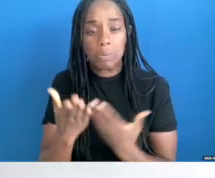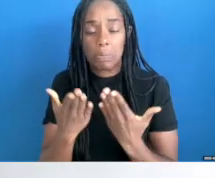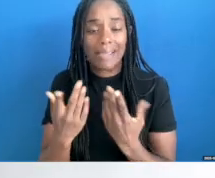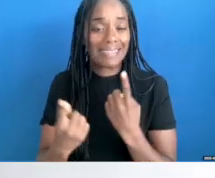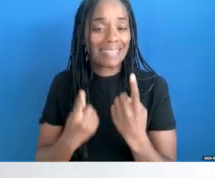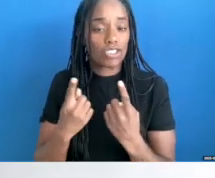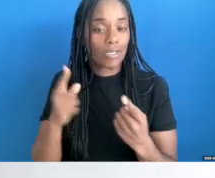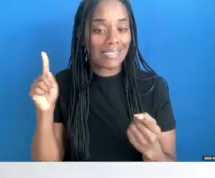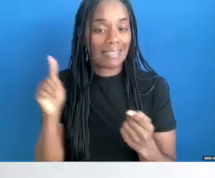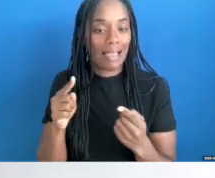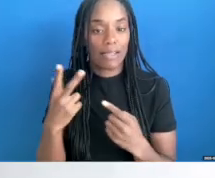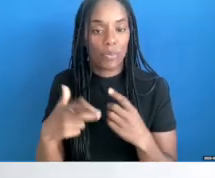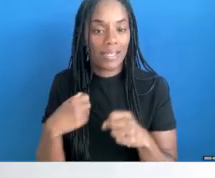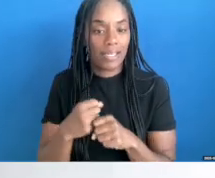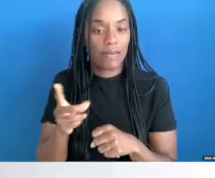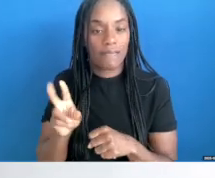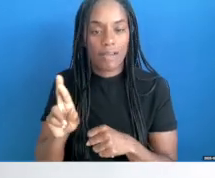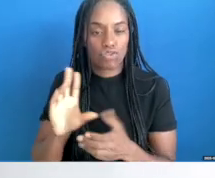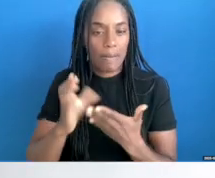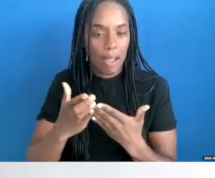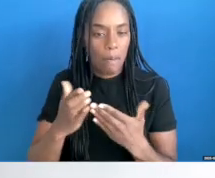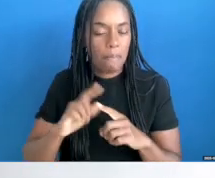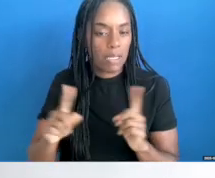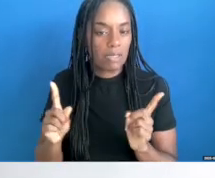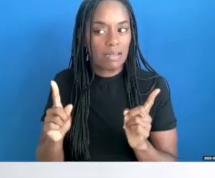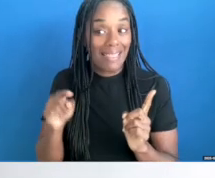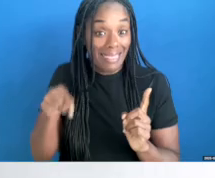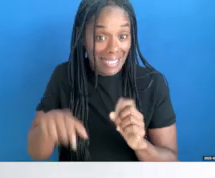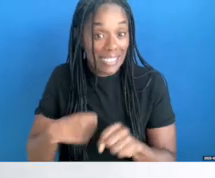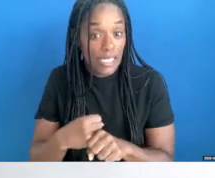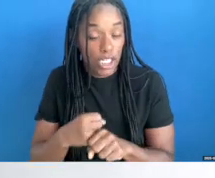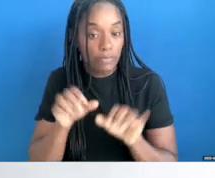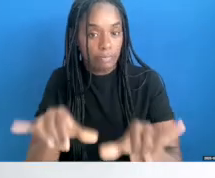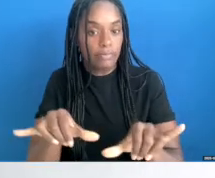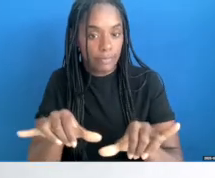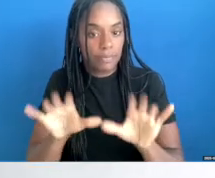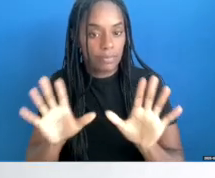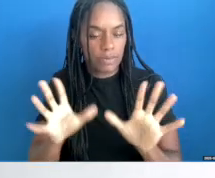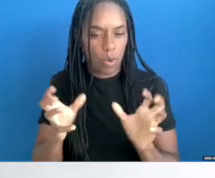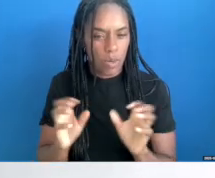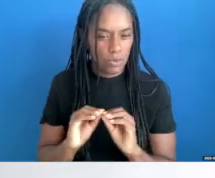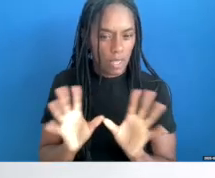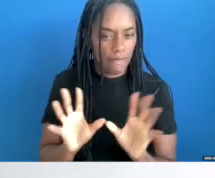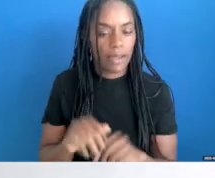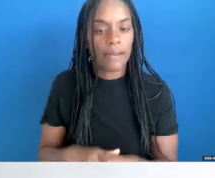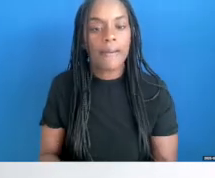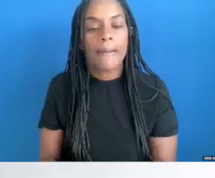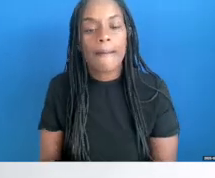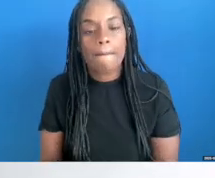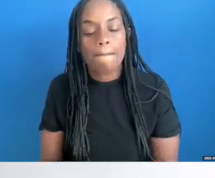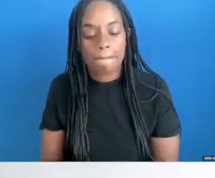declining 3-year voucher amount, but that for this year they stay the same. So I wanted to see that